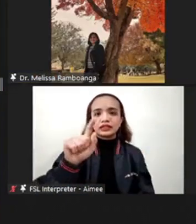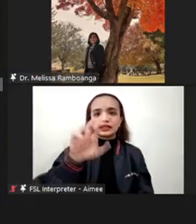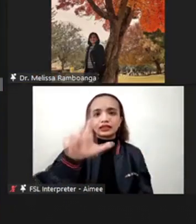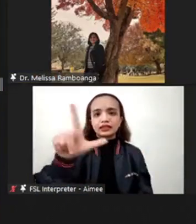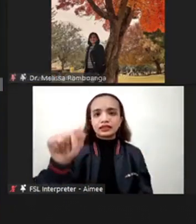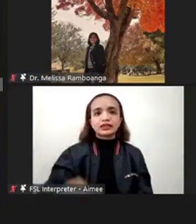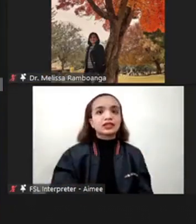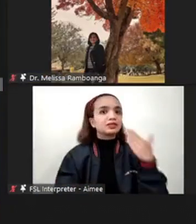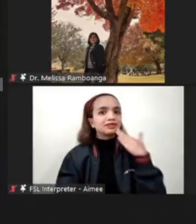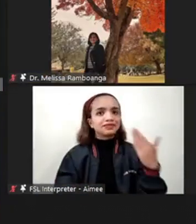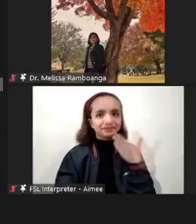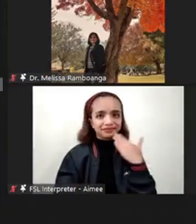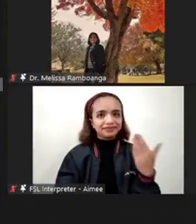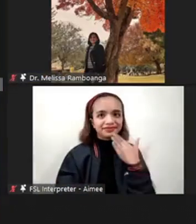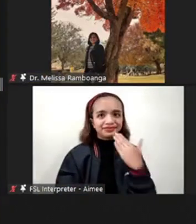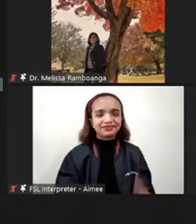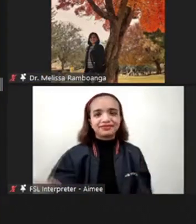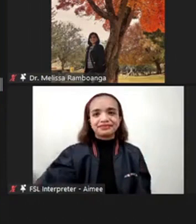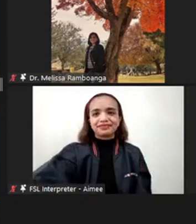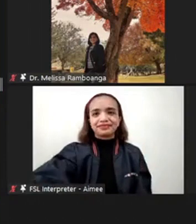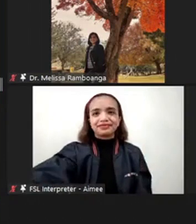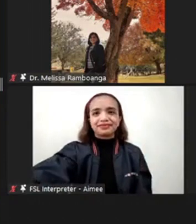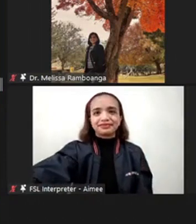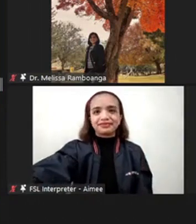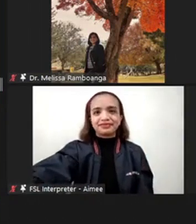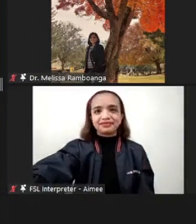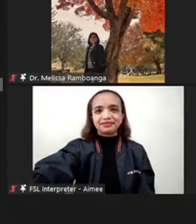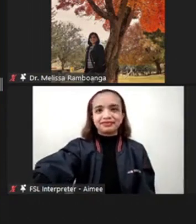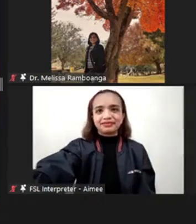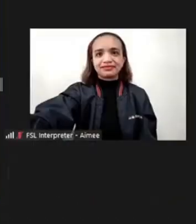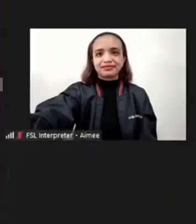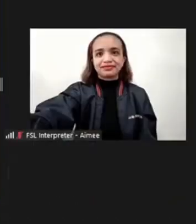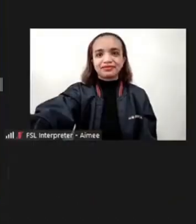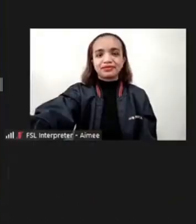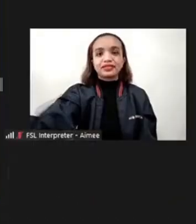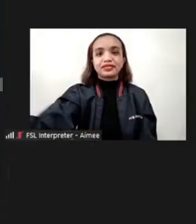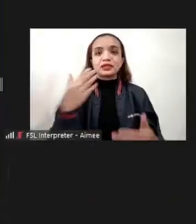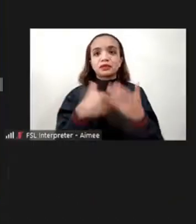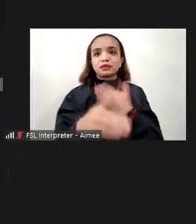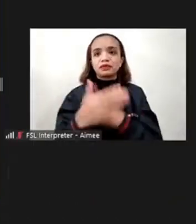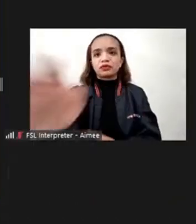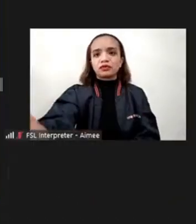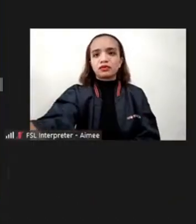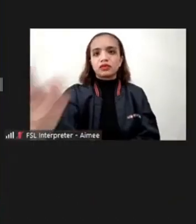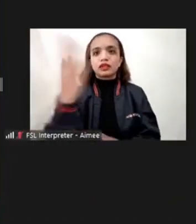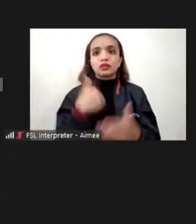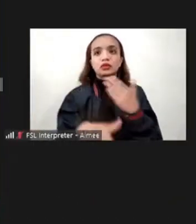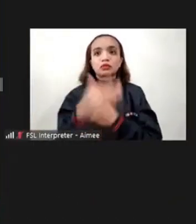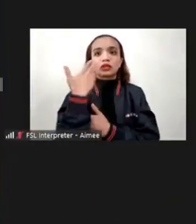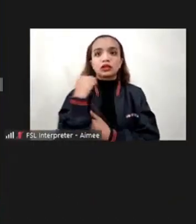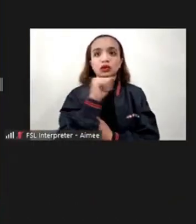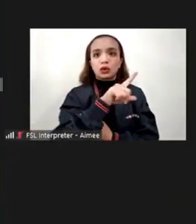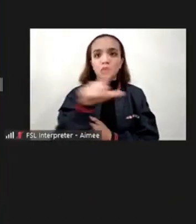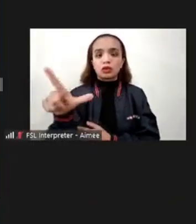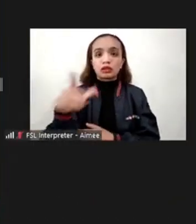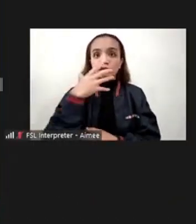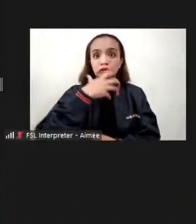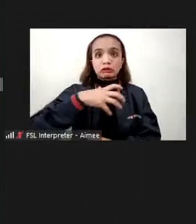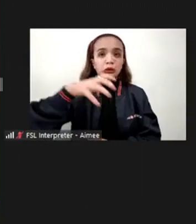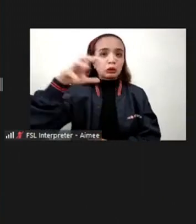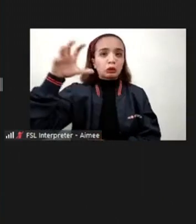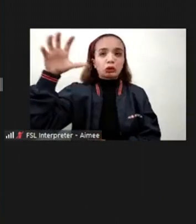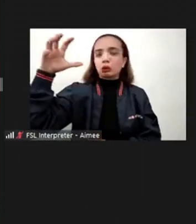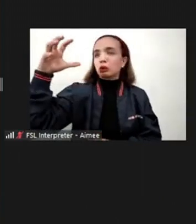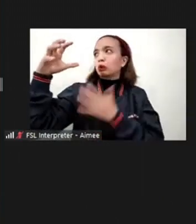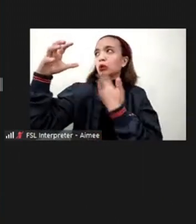Thank you, Mel. Good morning, everyone. Magandang umaga talaga ngayon. The sun is shining here in Manila. Sana